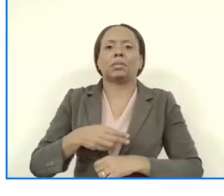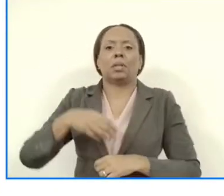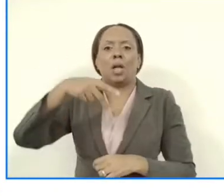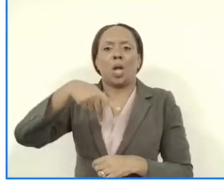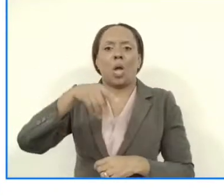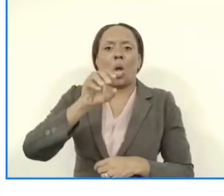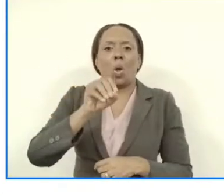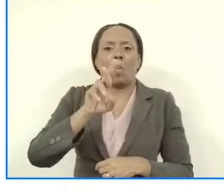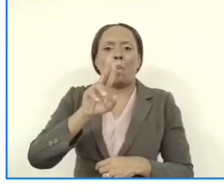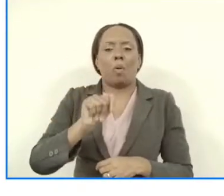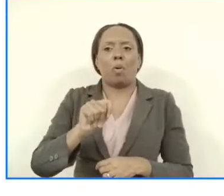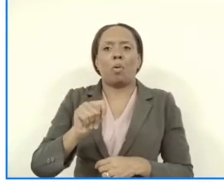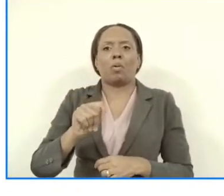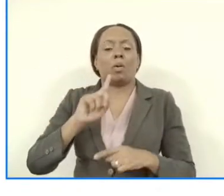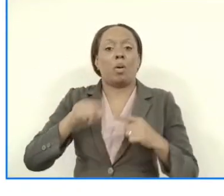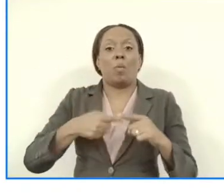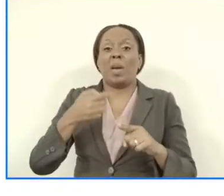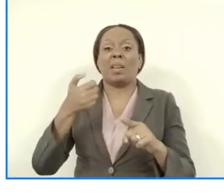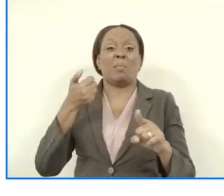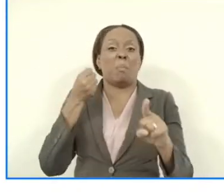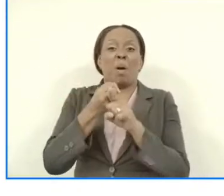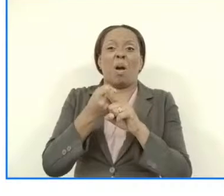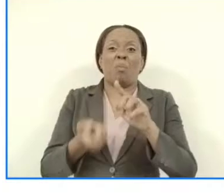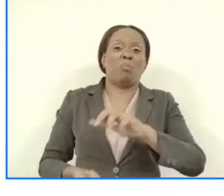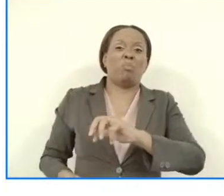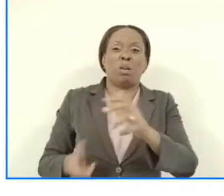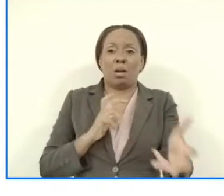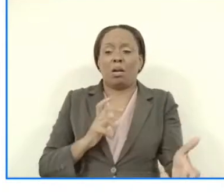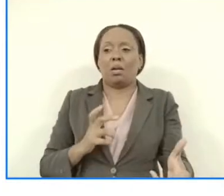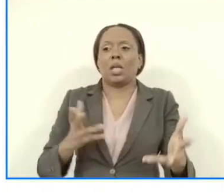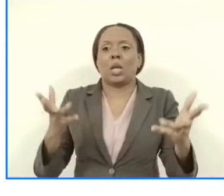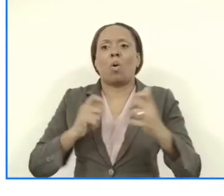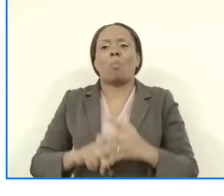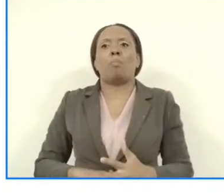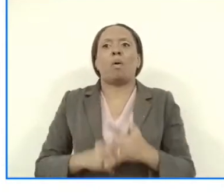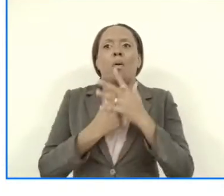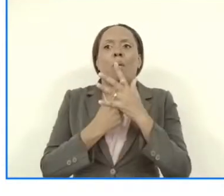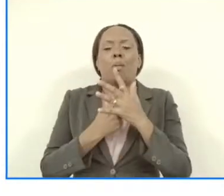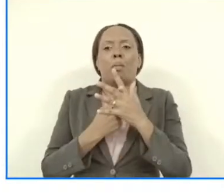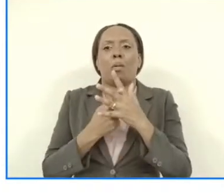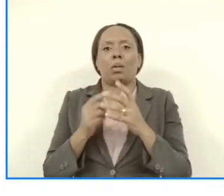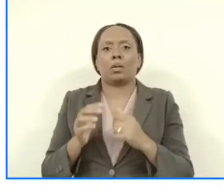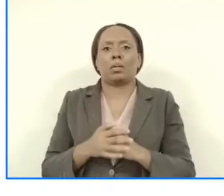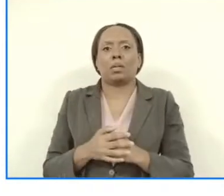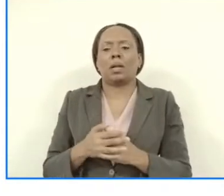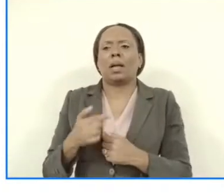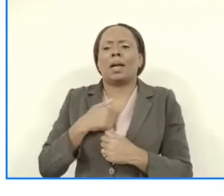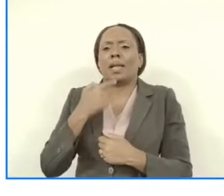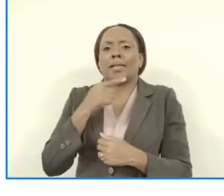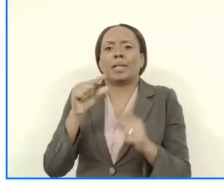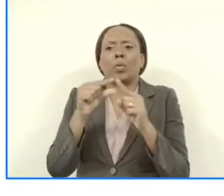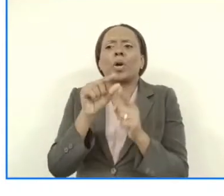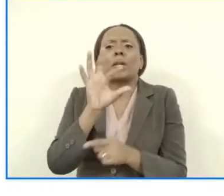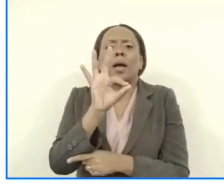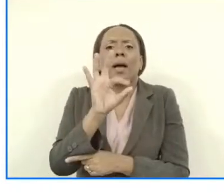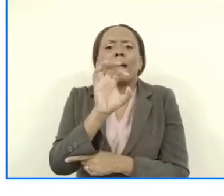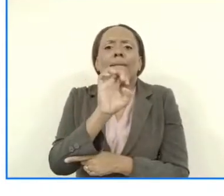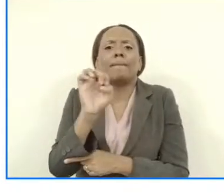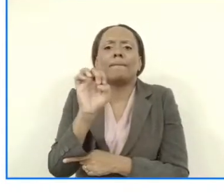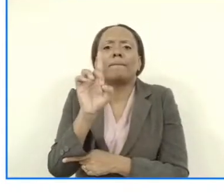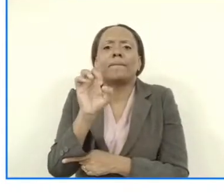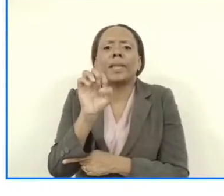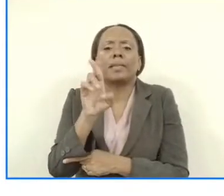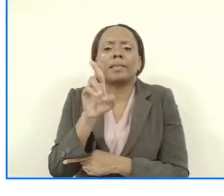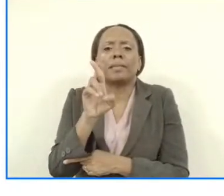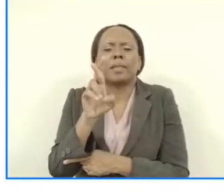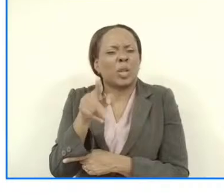priority list to get restored after an event when there's an interruption. And so the feeders, and I've said feeders a few times, maybe people may